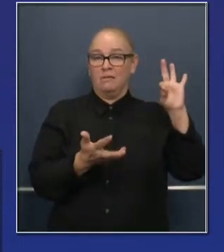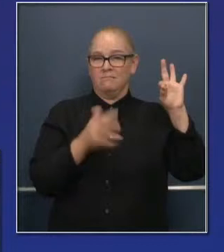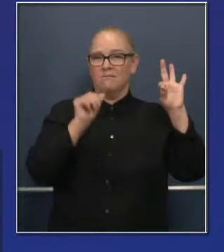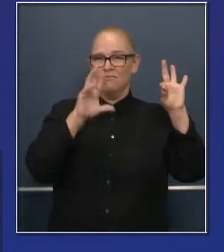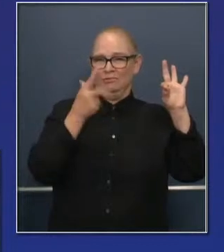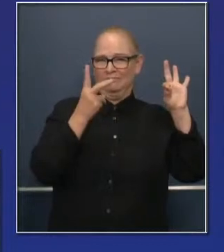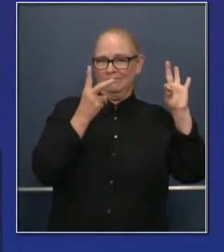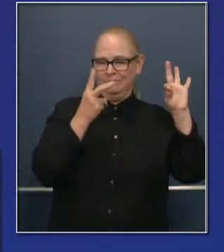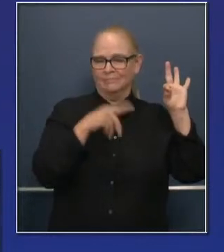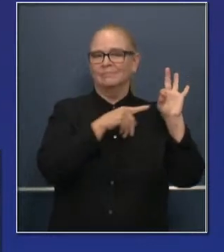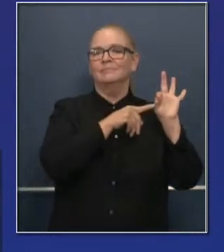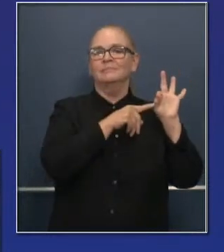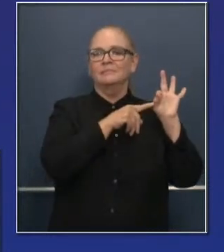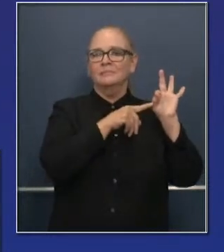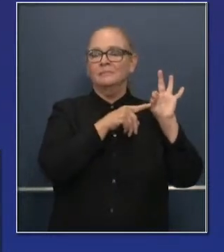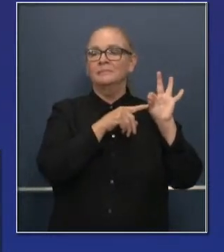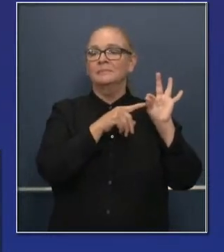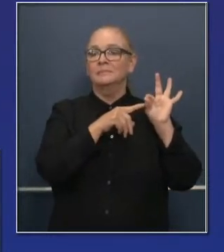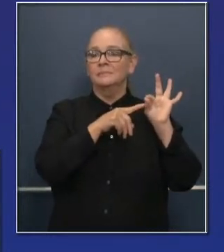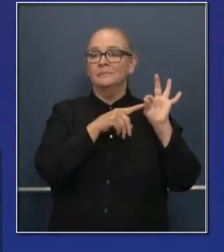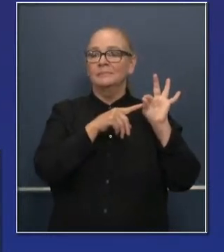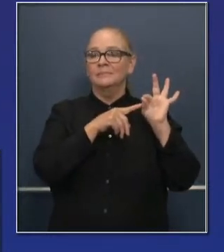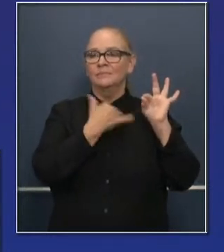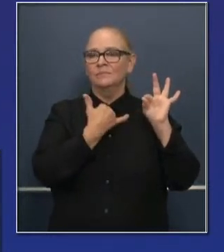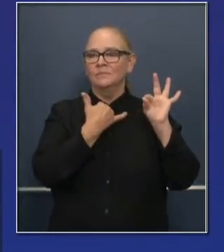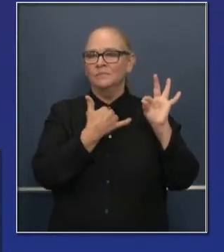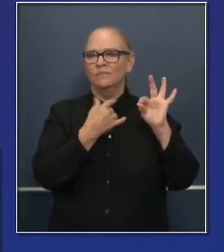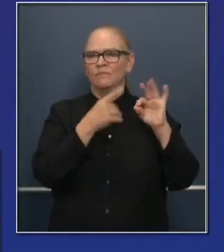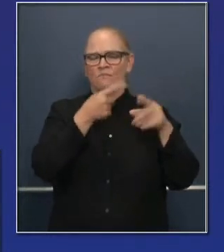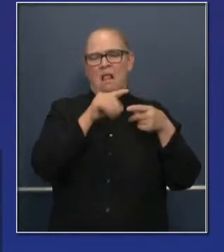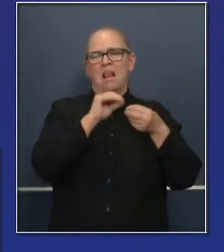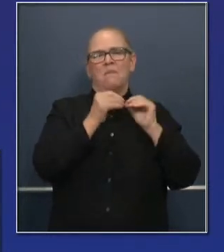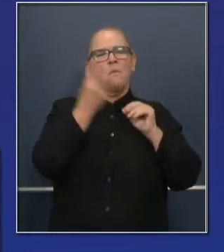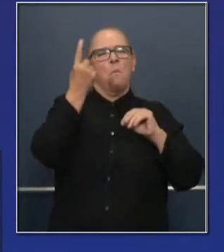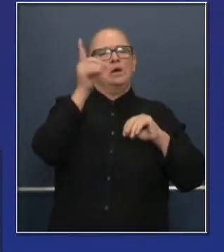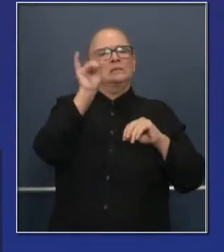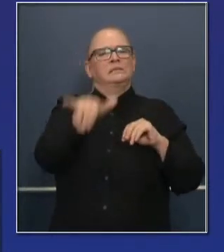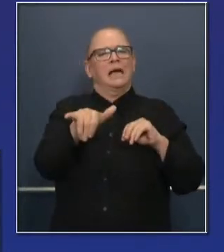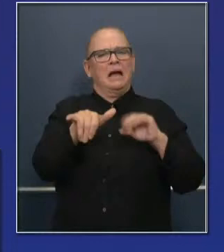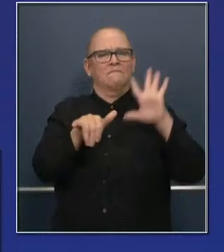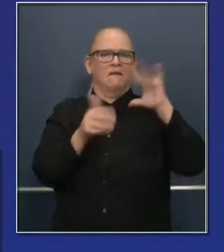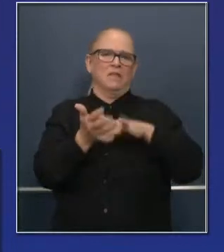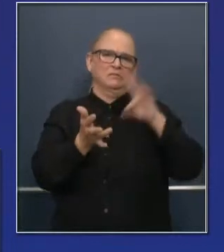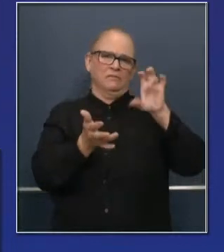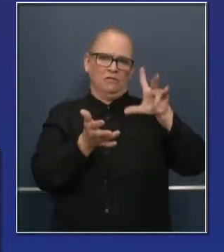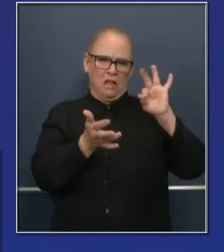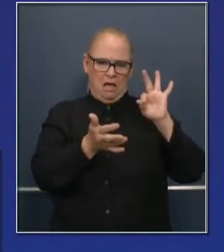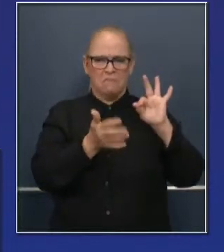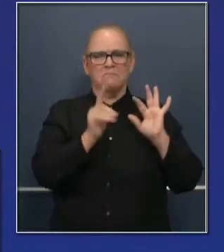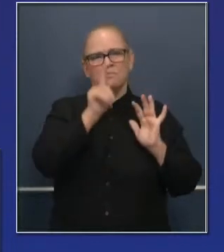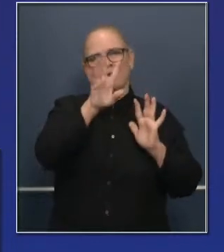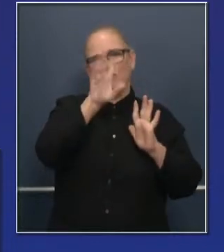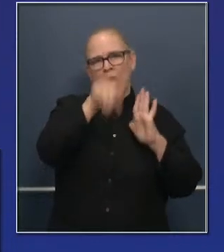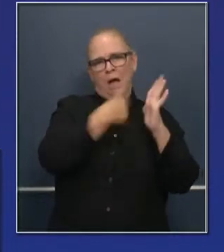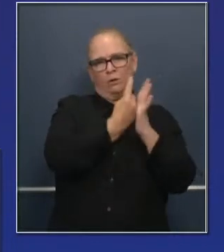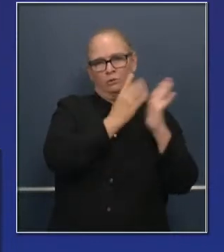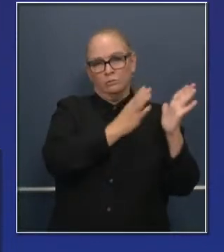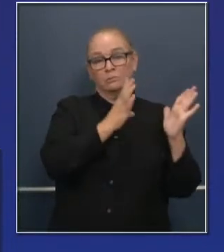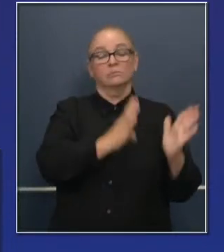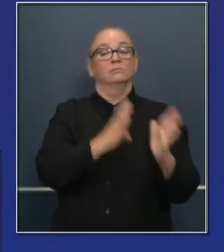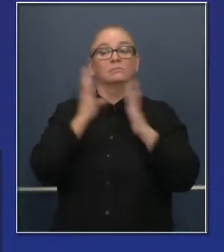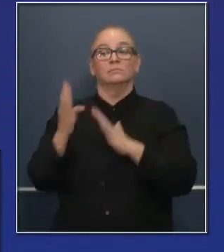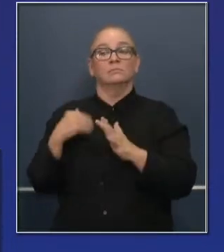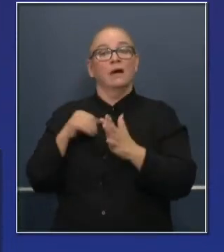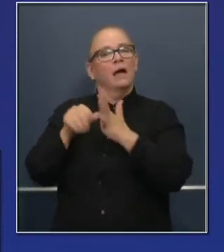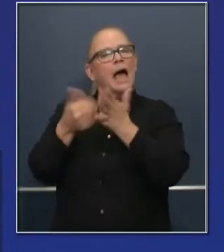5,739. That is a one-day number. And again, I've made this point abundant over the past, and that is I don't look to